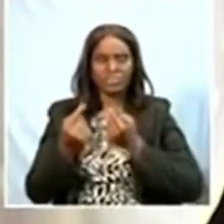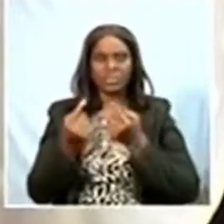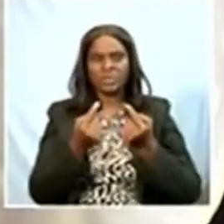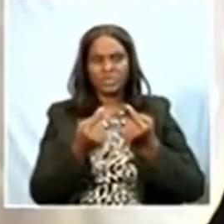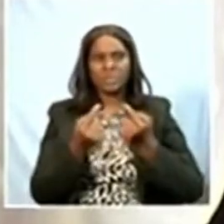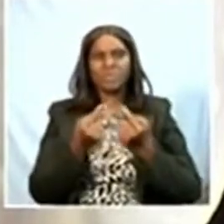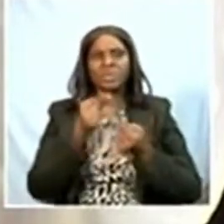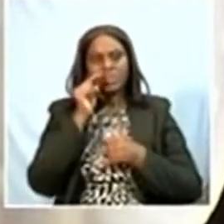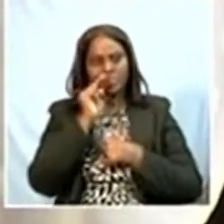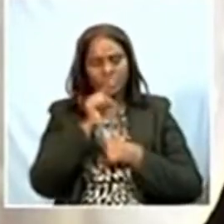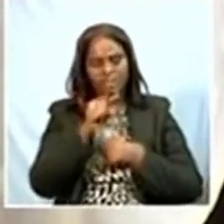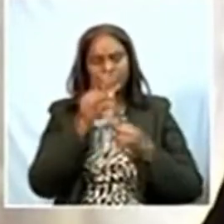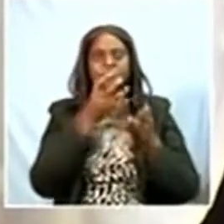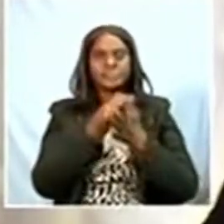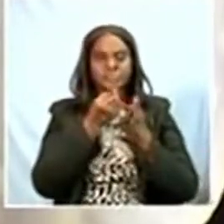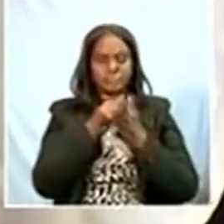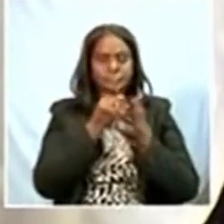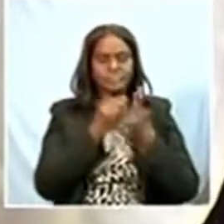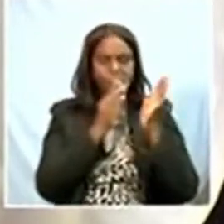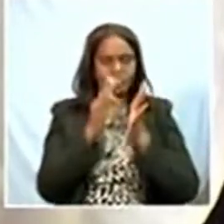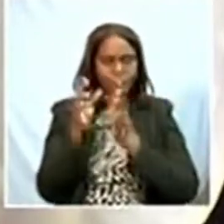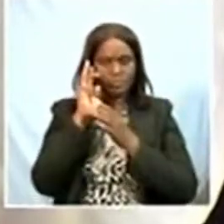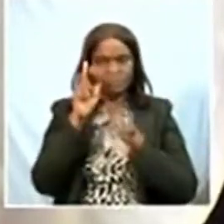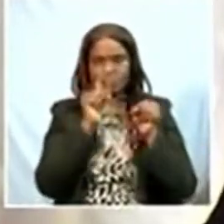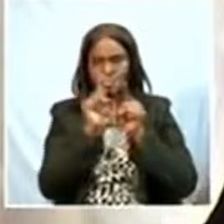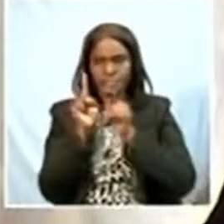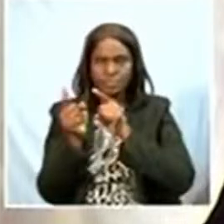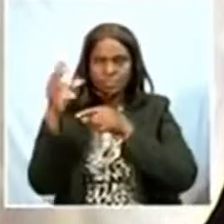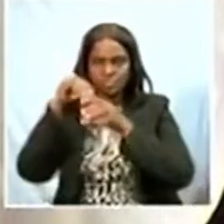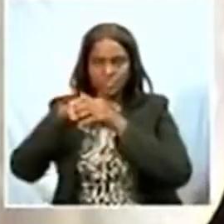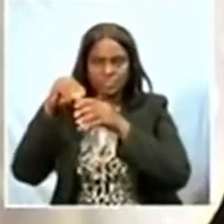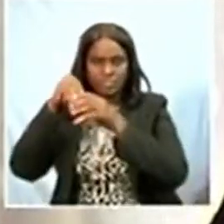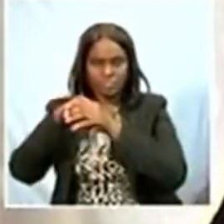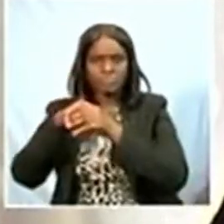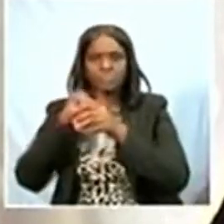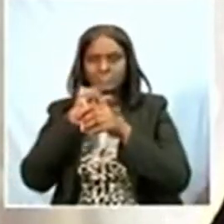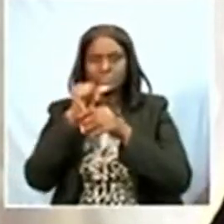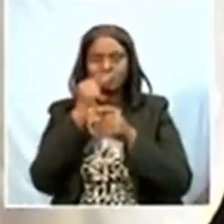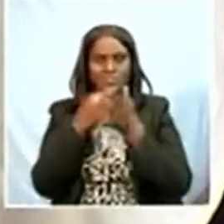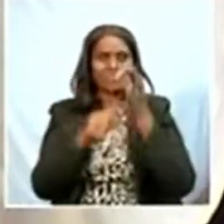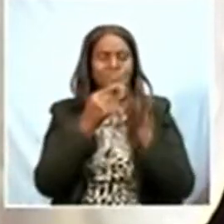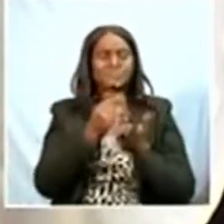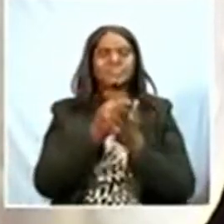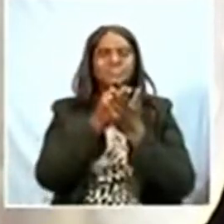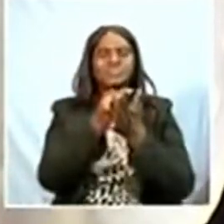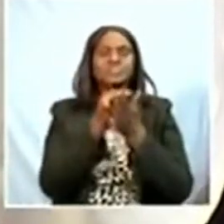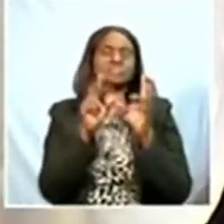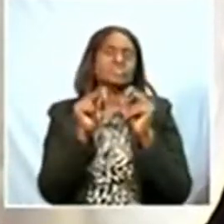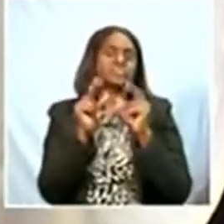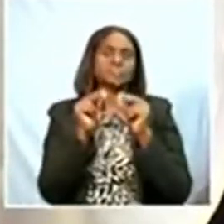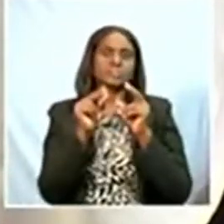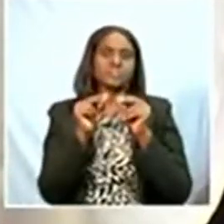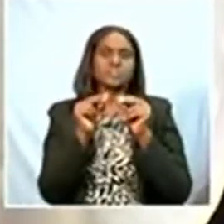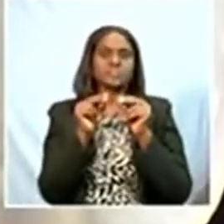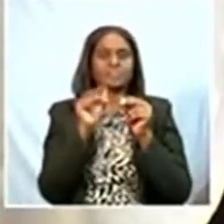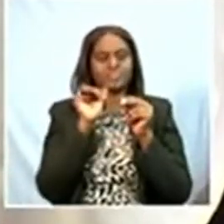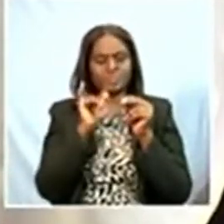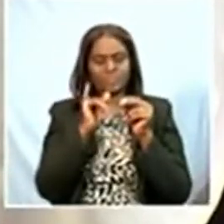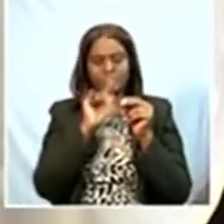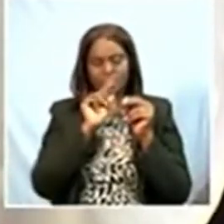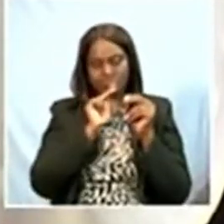and this financing arrangement will also come not as a grant, in spite of